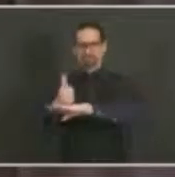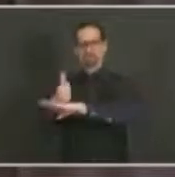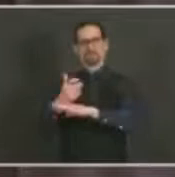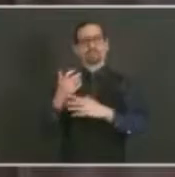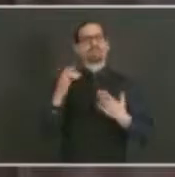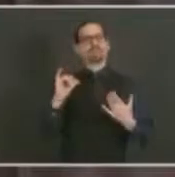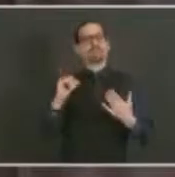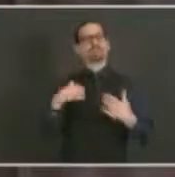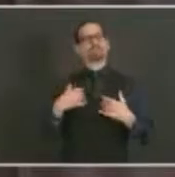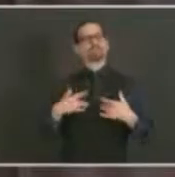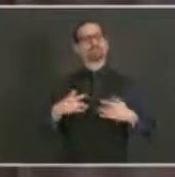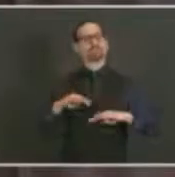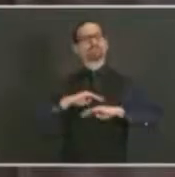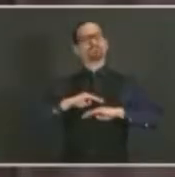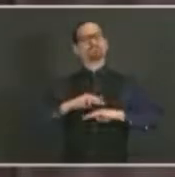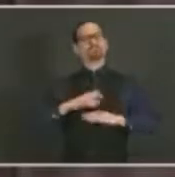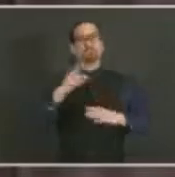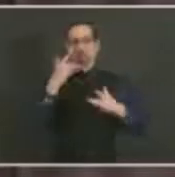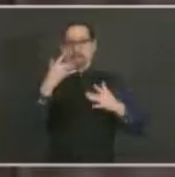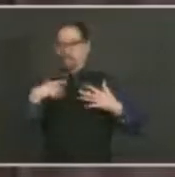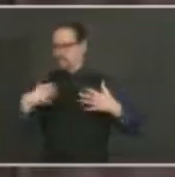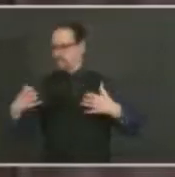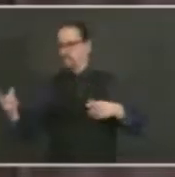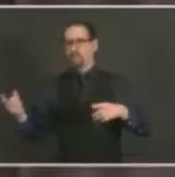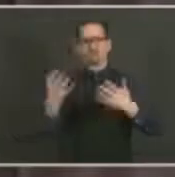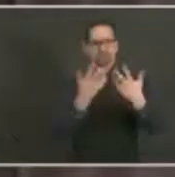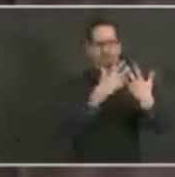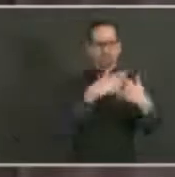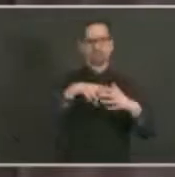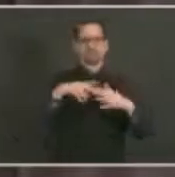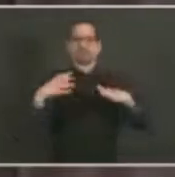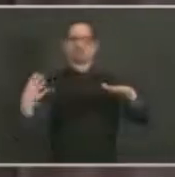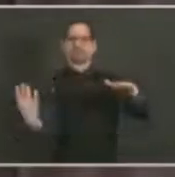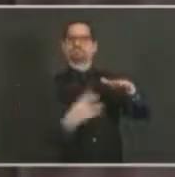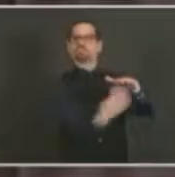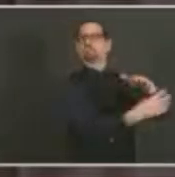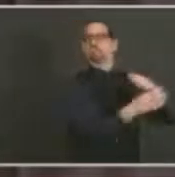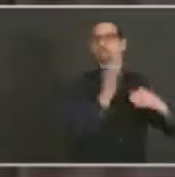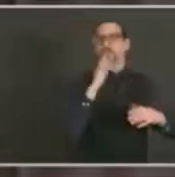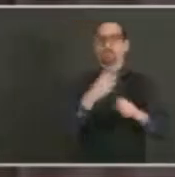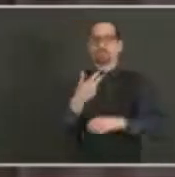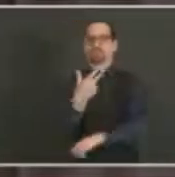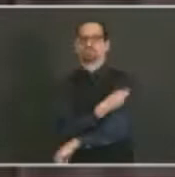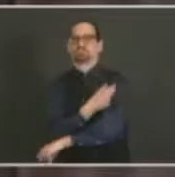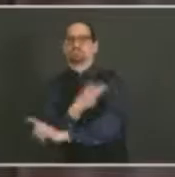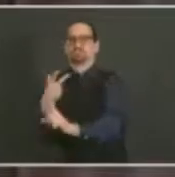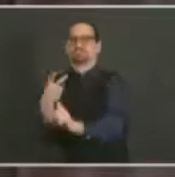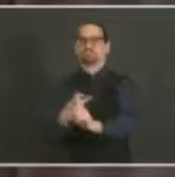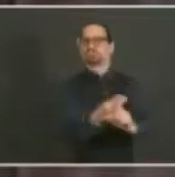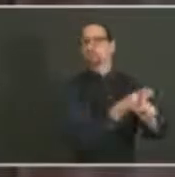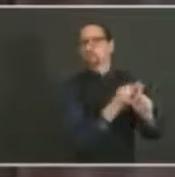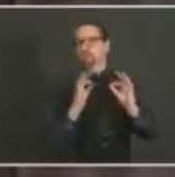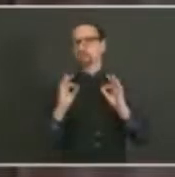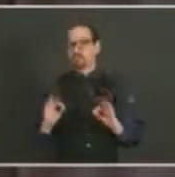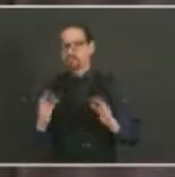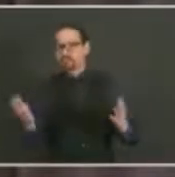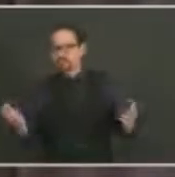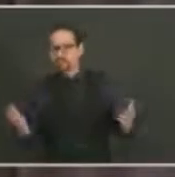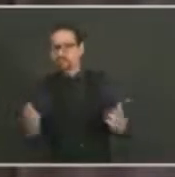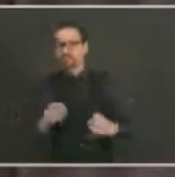volume going through. As we move forward and start to extend out into